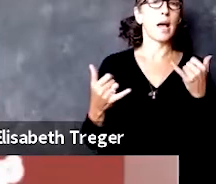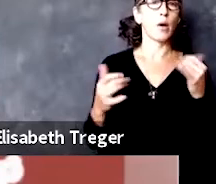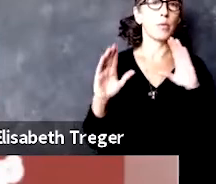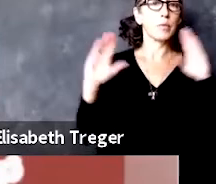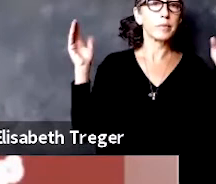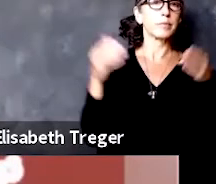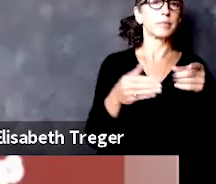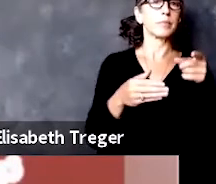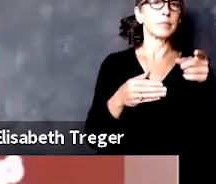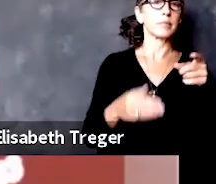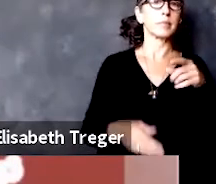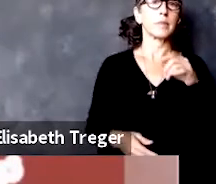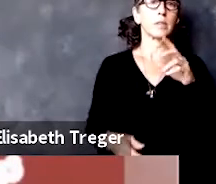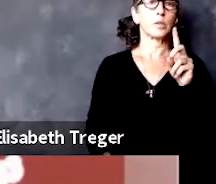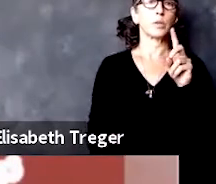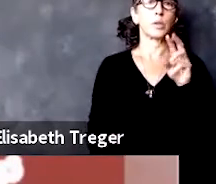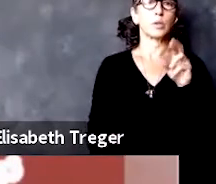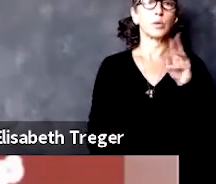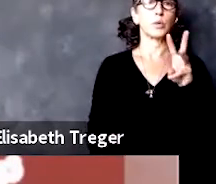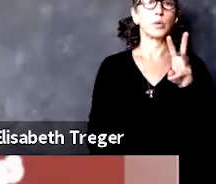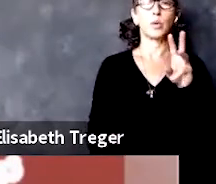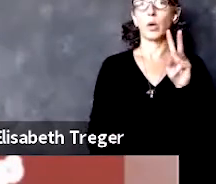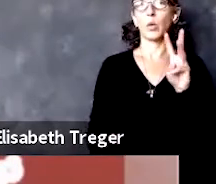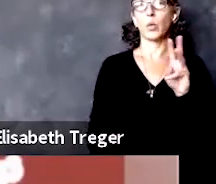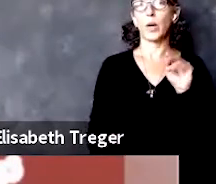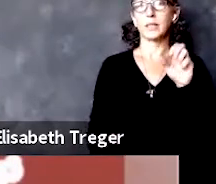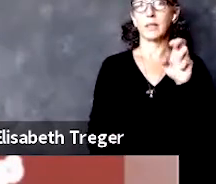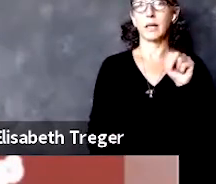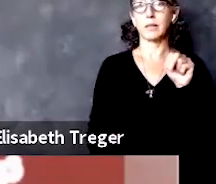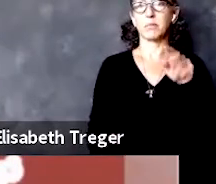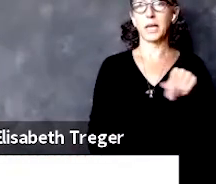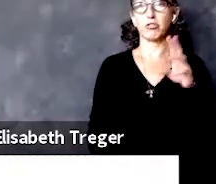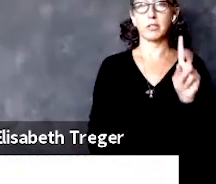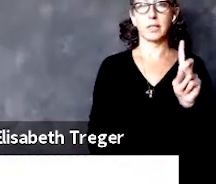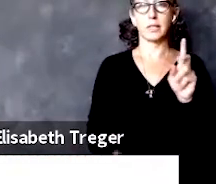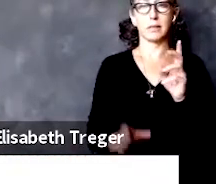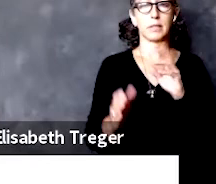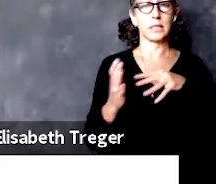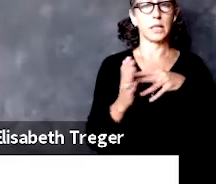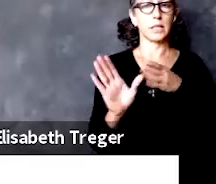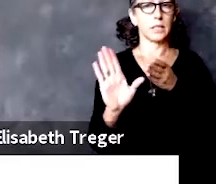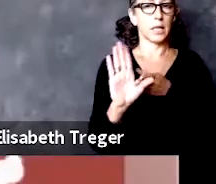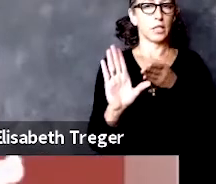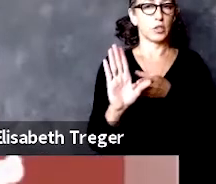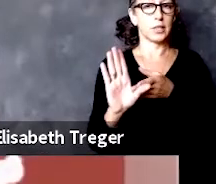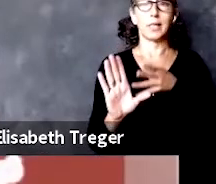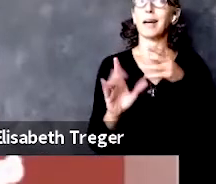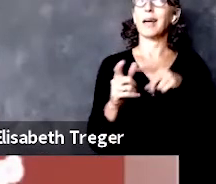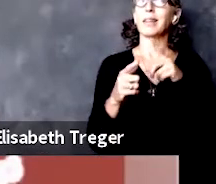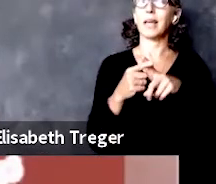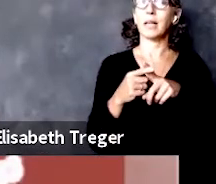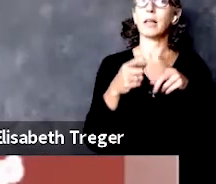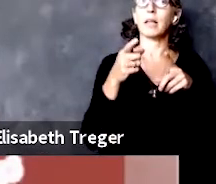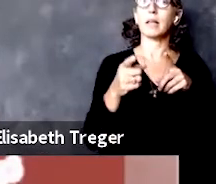but he's a PhD who studied psychiatry, and then he got interested in politics, which is an